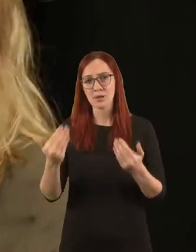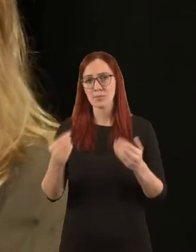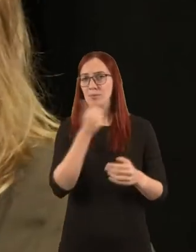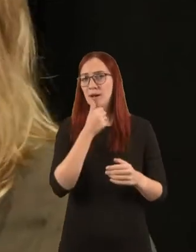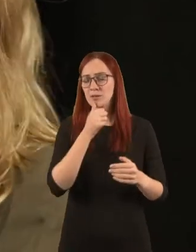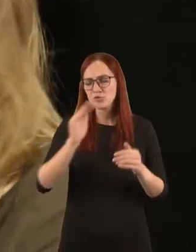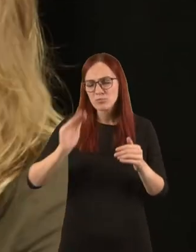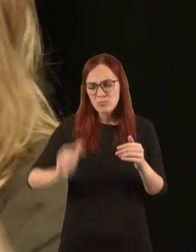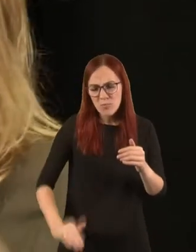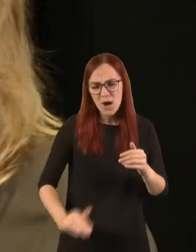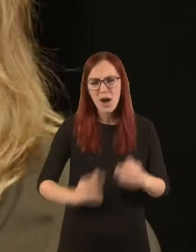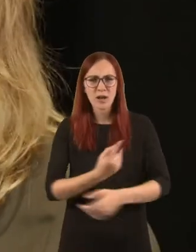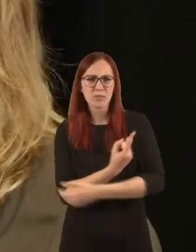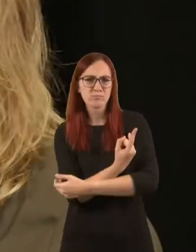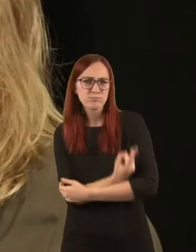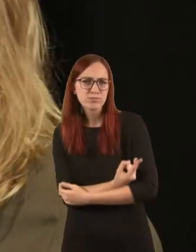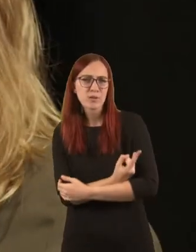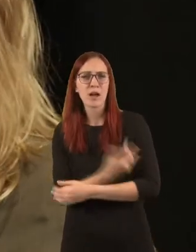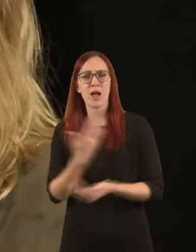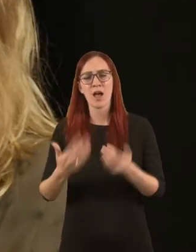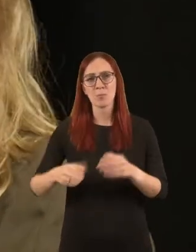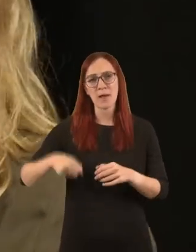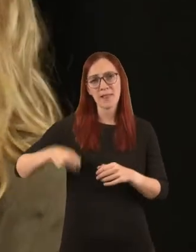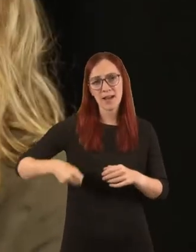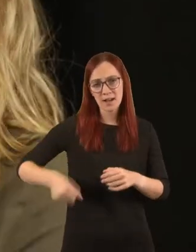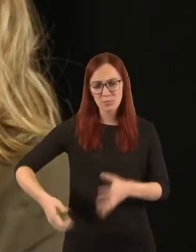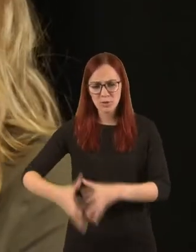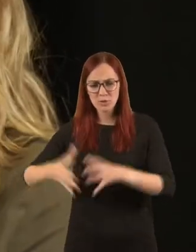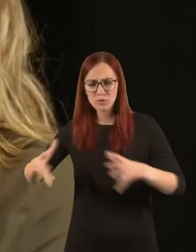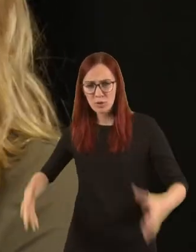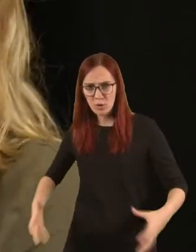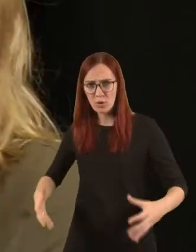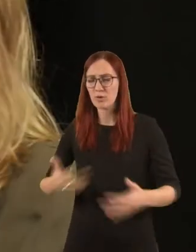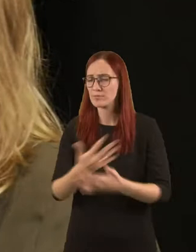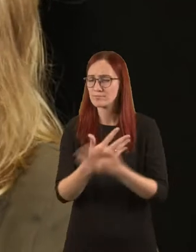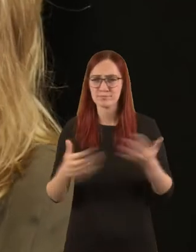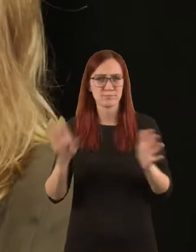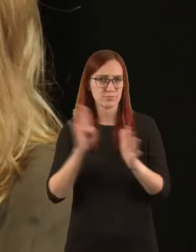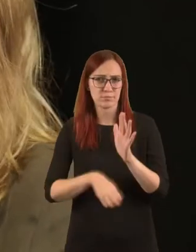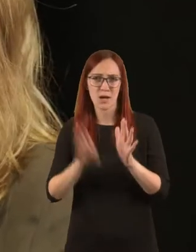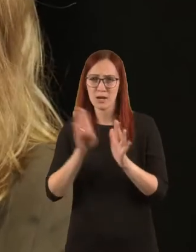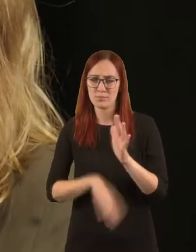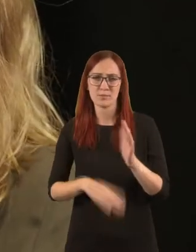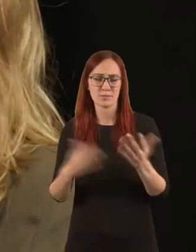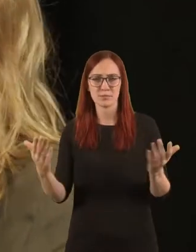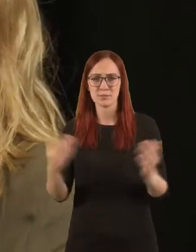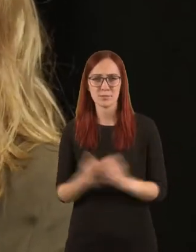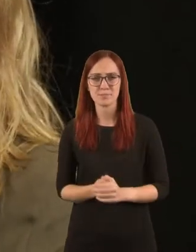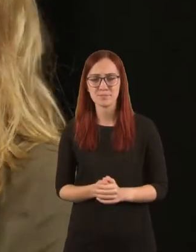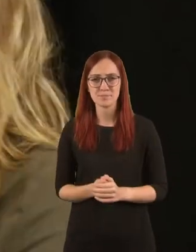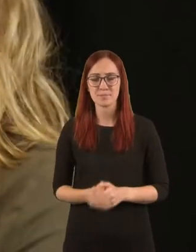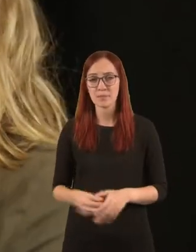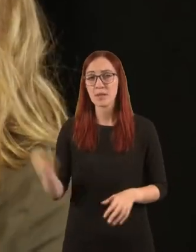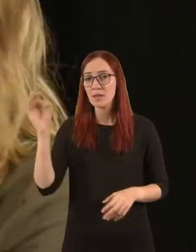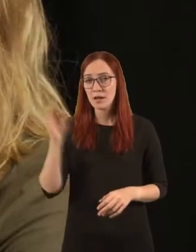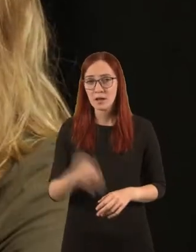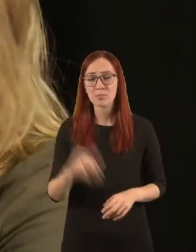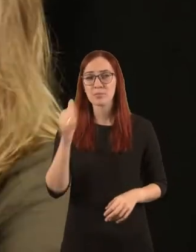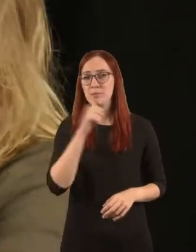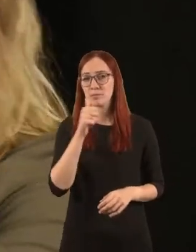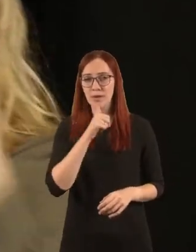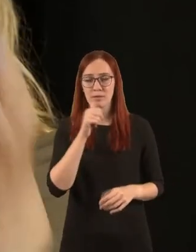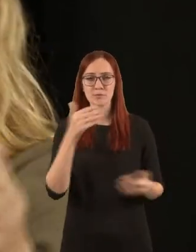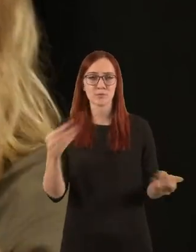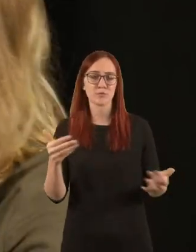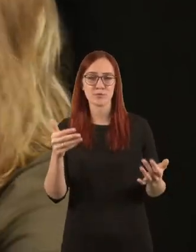Not necessarily because they have a disability, but because simply they have different needs. They have infants, they have children, they